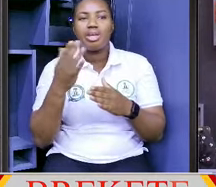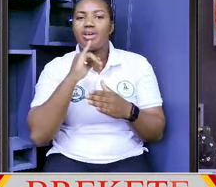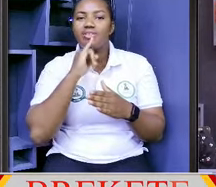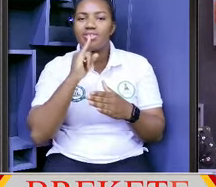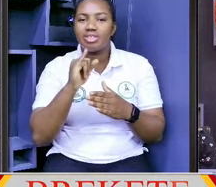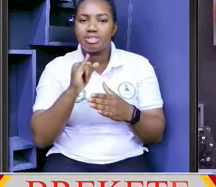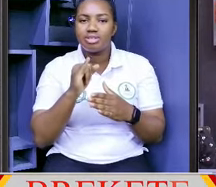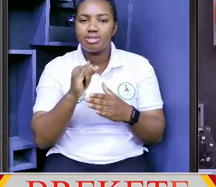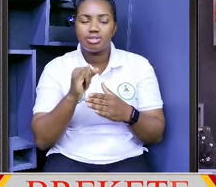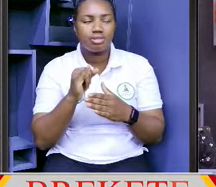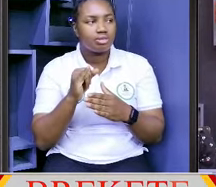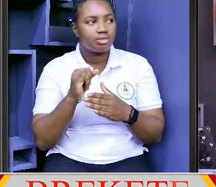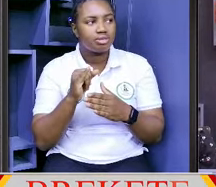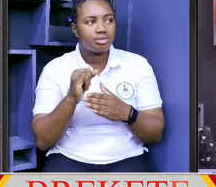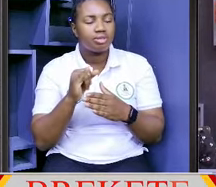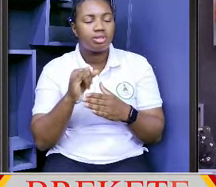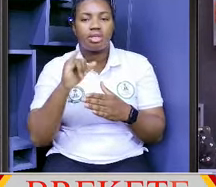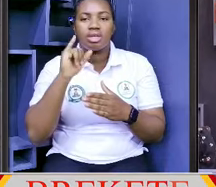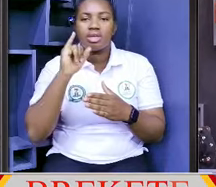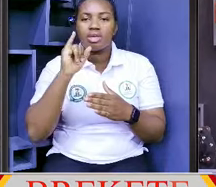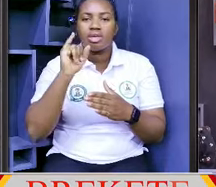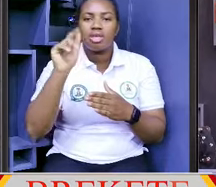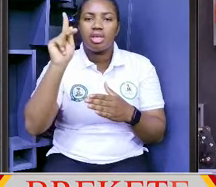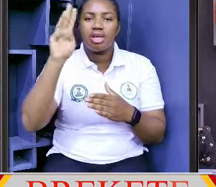there is hikmah in